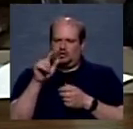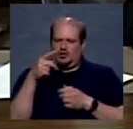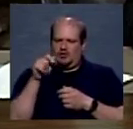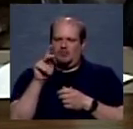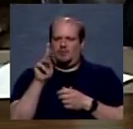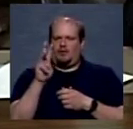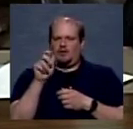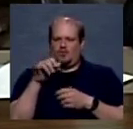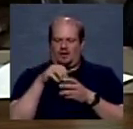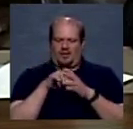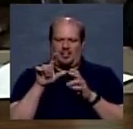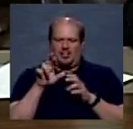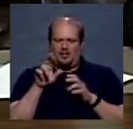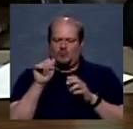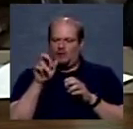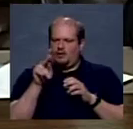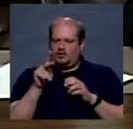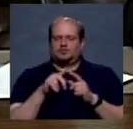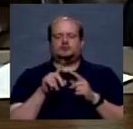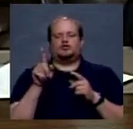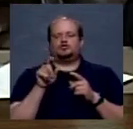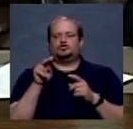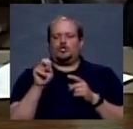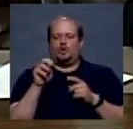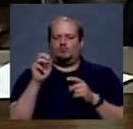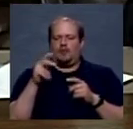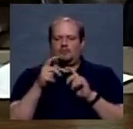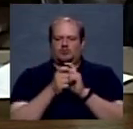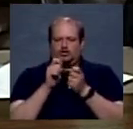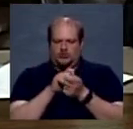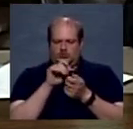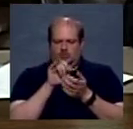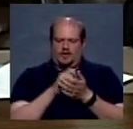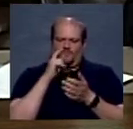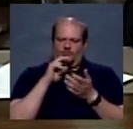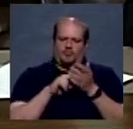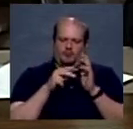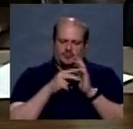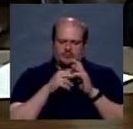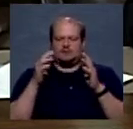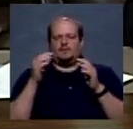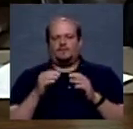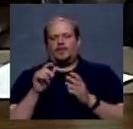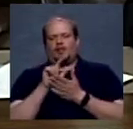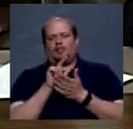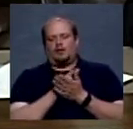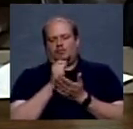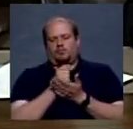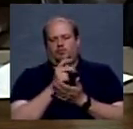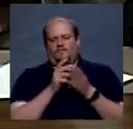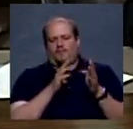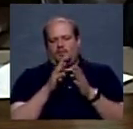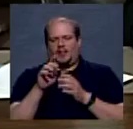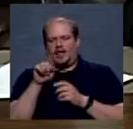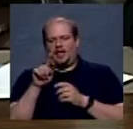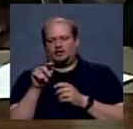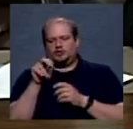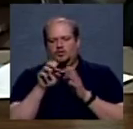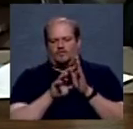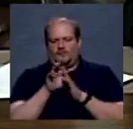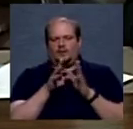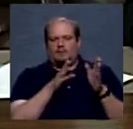of Little Rock, Arkansas, amending the official zoning map of the city of Little Rock, Arkansas, and for the purposes, an ordinance to approve a planned zoning development establish a